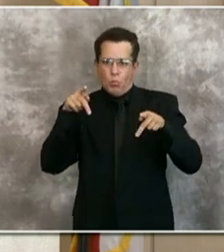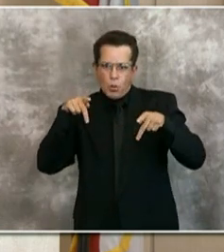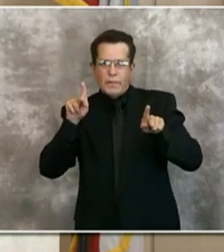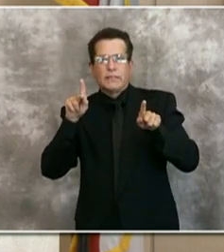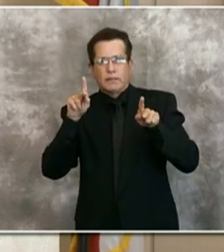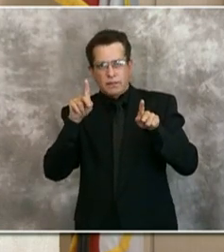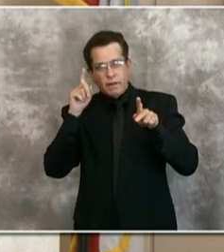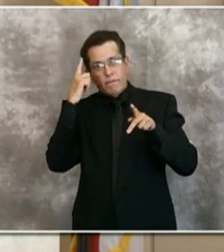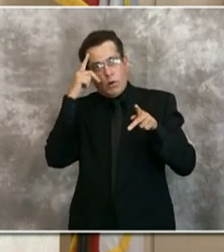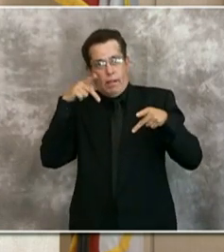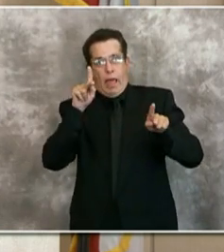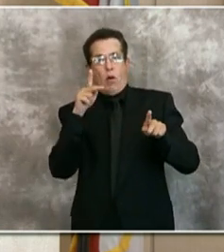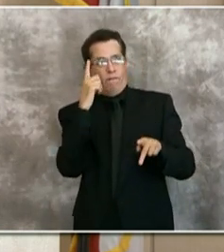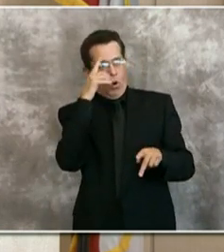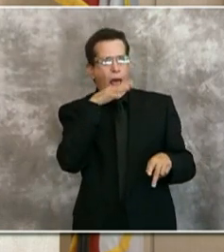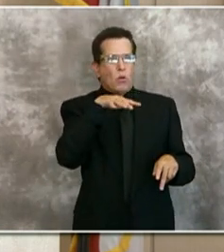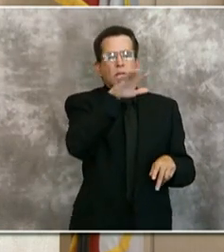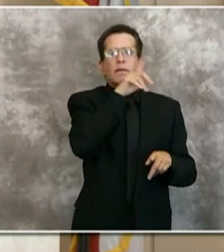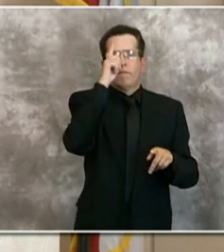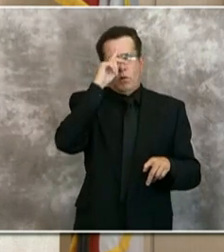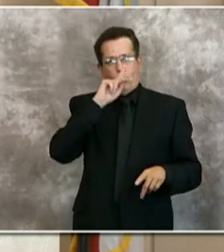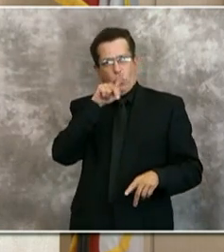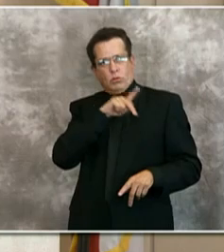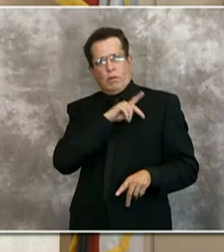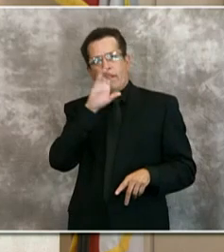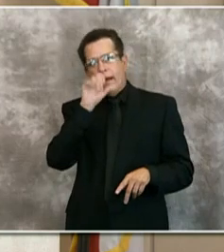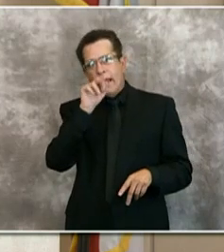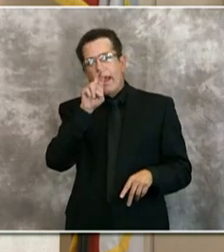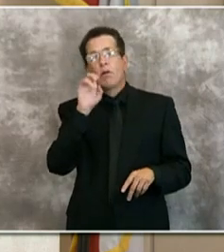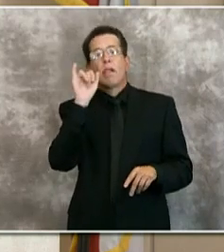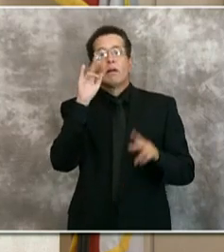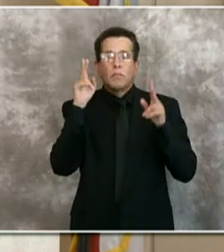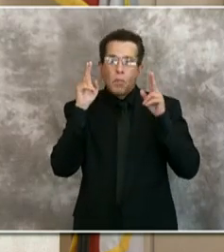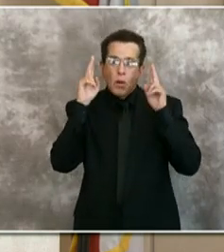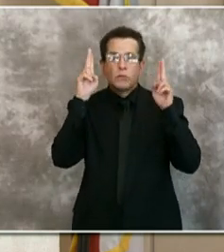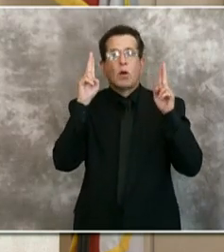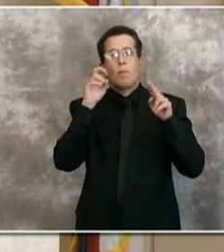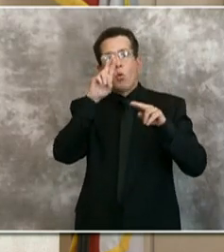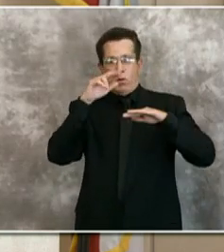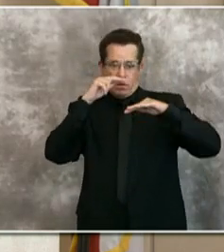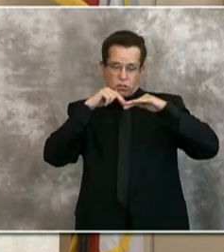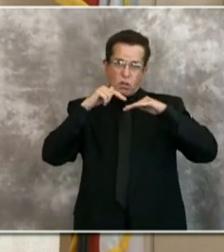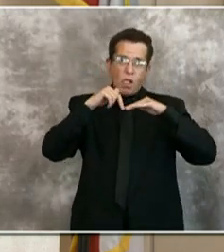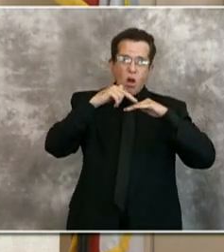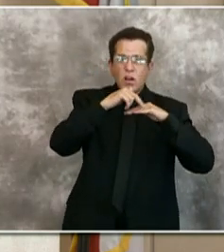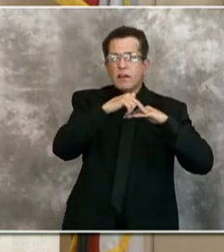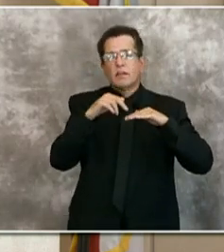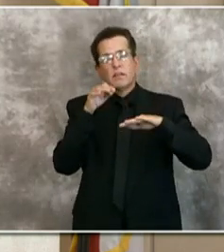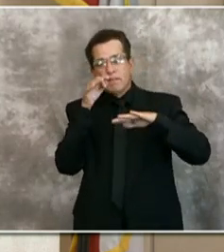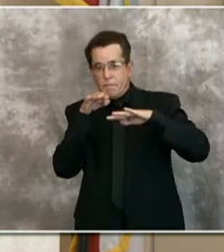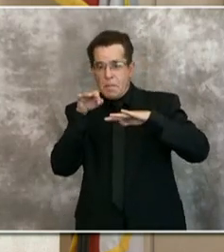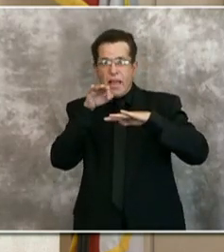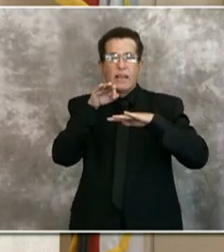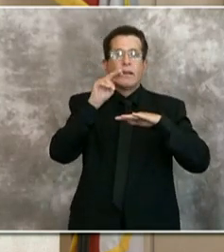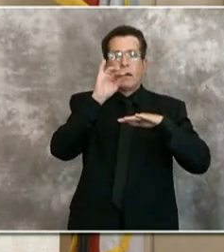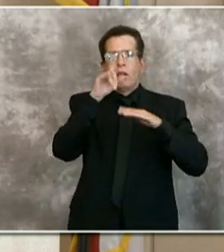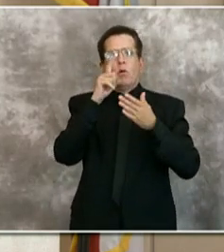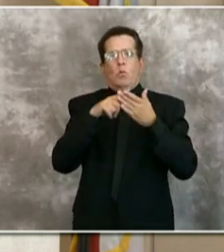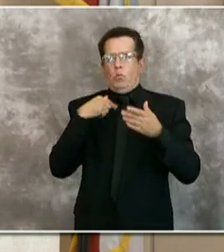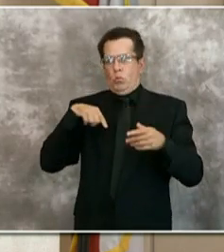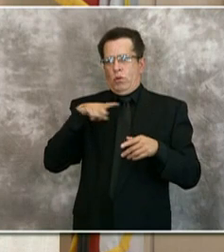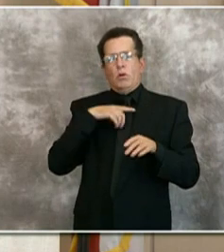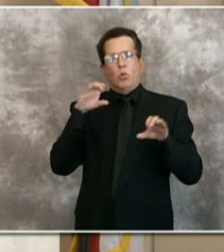things. But I think what you're seeing with personal care services, whether they be barber shops or salons, what we've been doing around potential